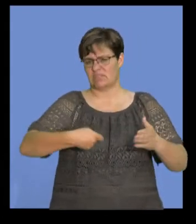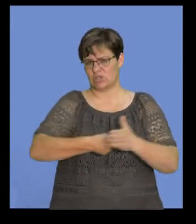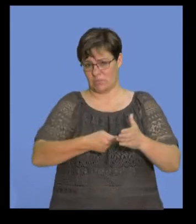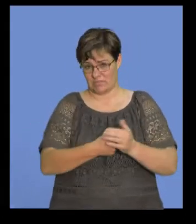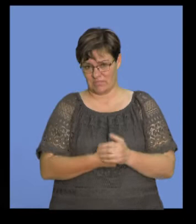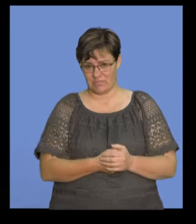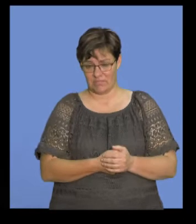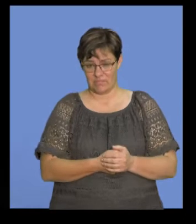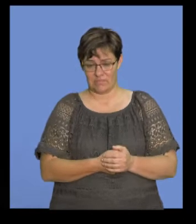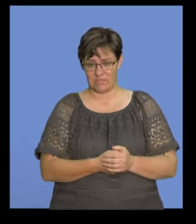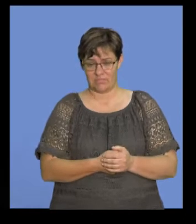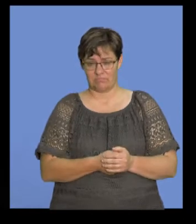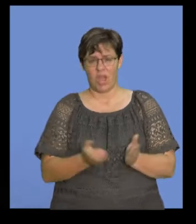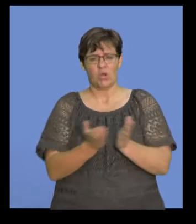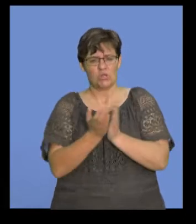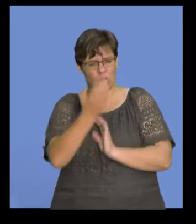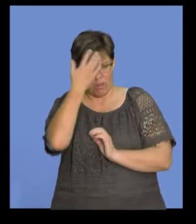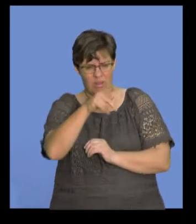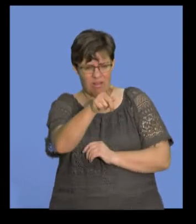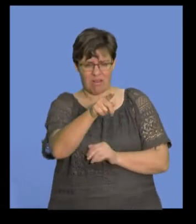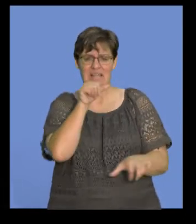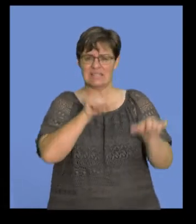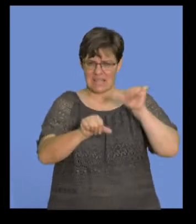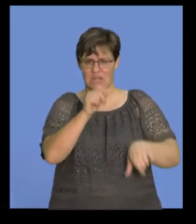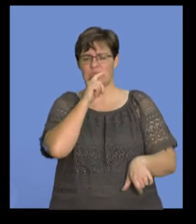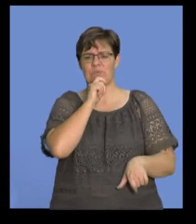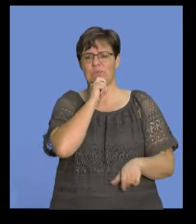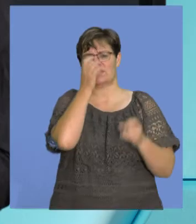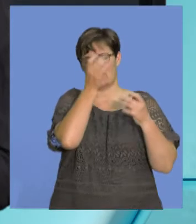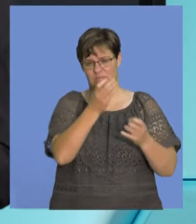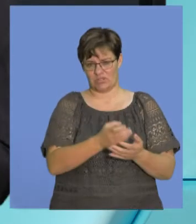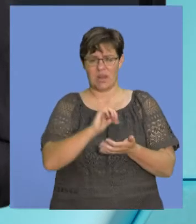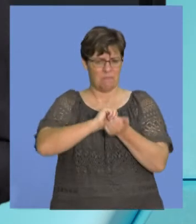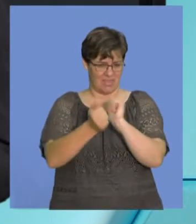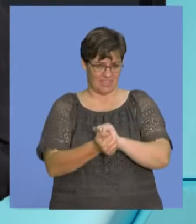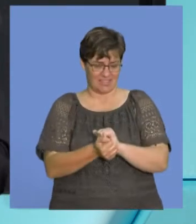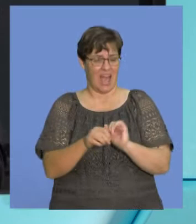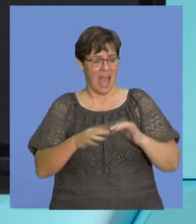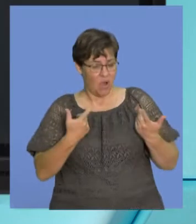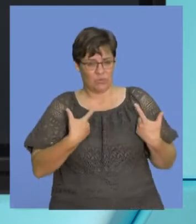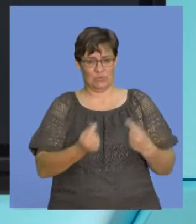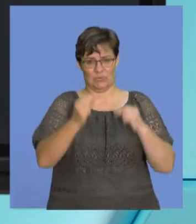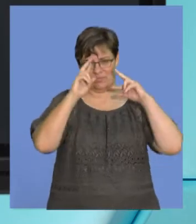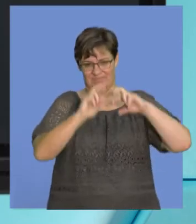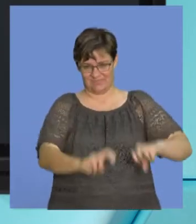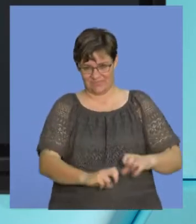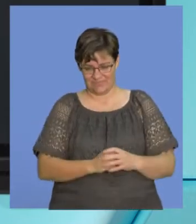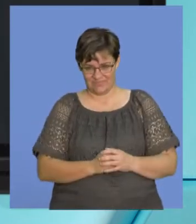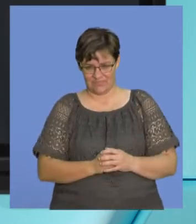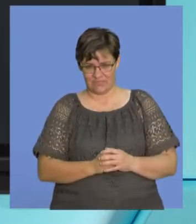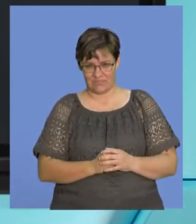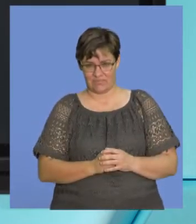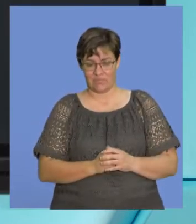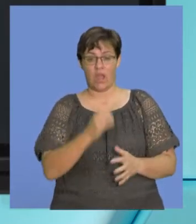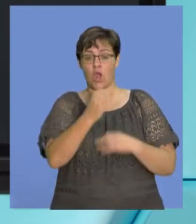and retail. And we know that in school, we've used information in science and in maths to be able to conduct investigations.